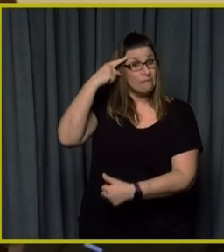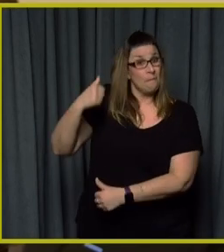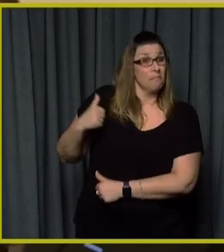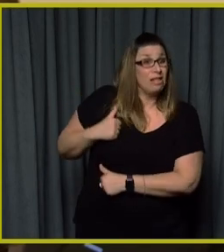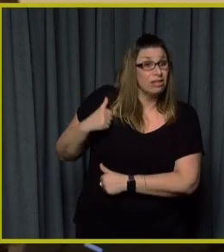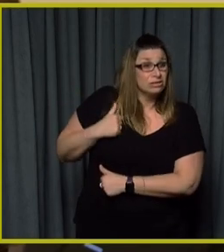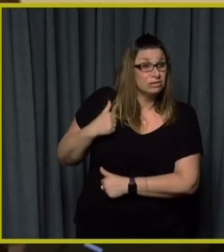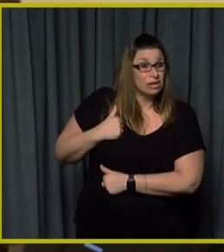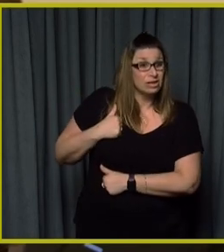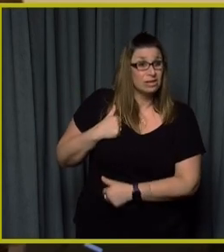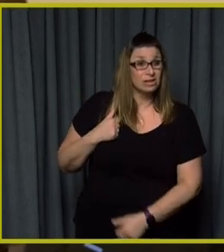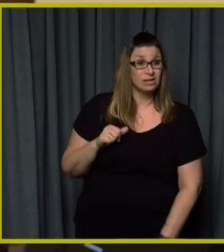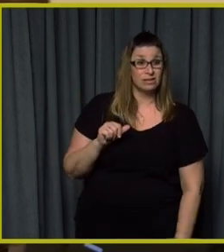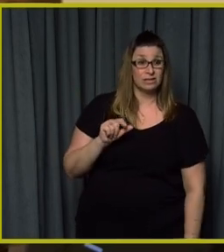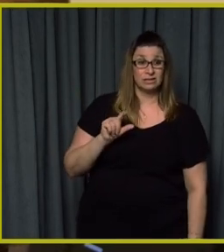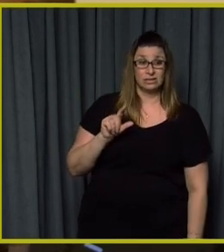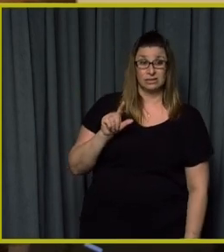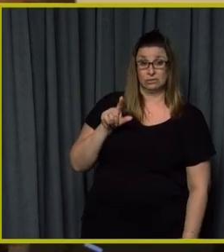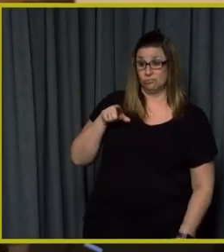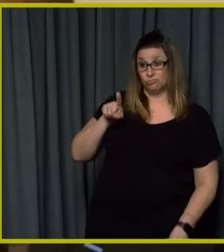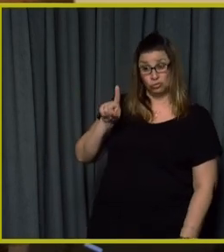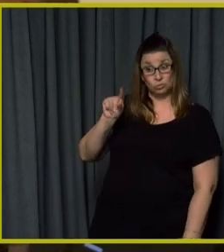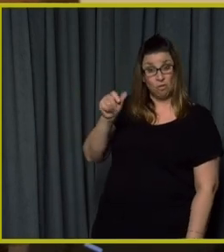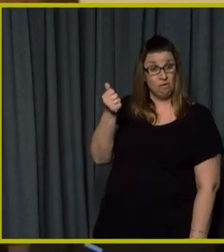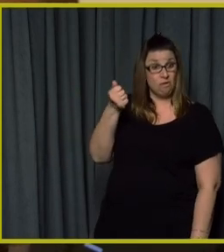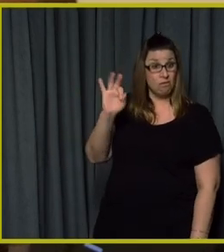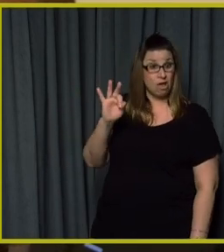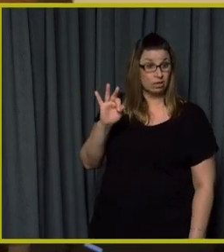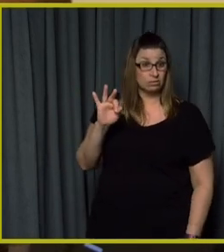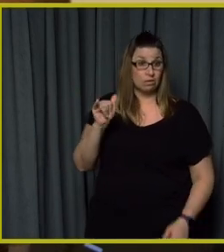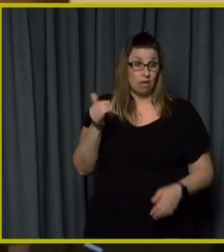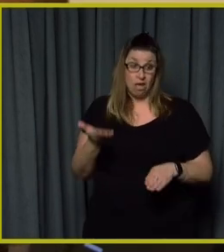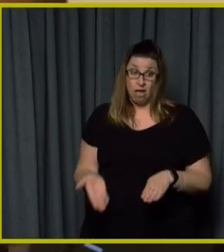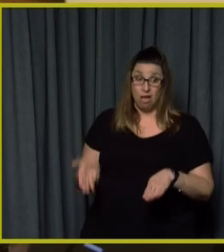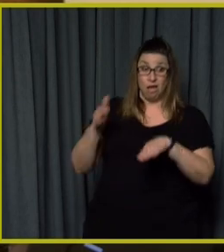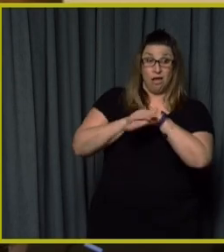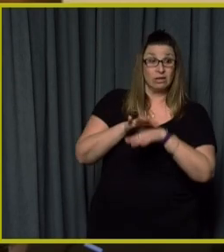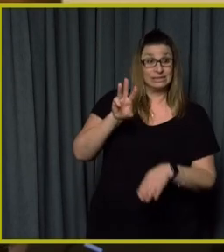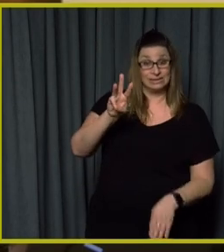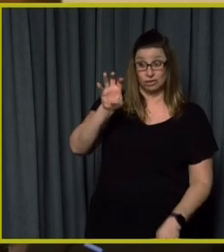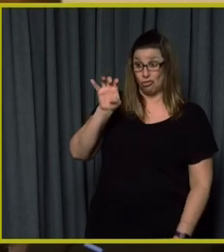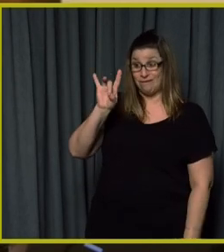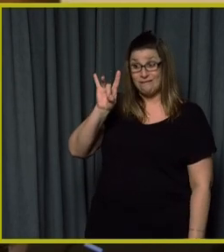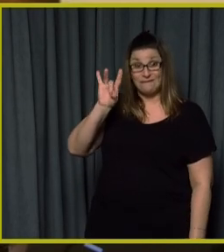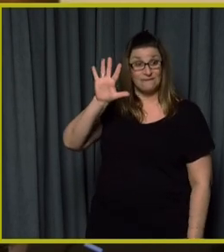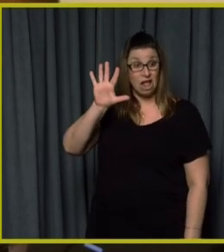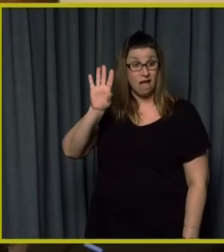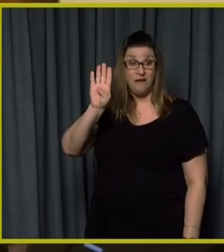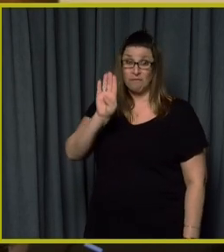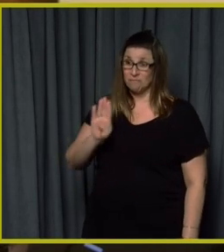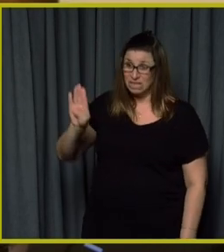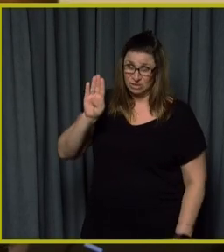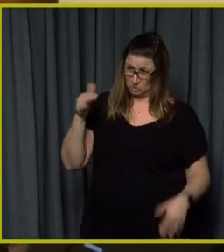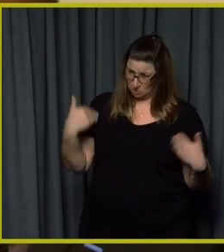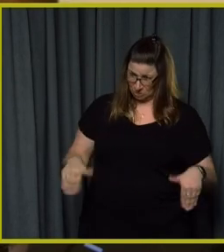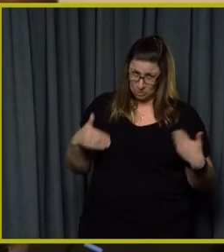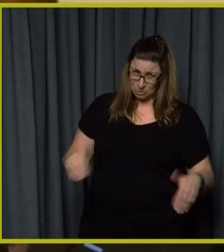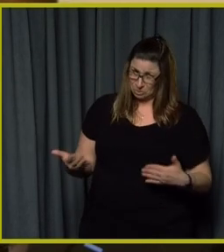2019, we spent $685 billion. And for the year 2020, they're